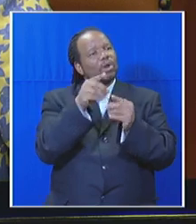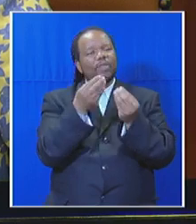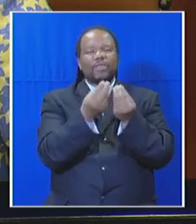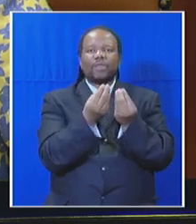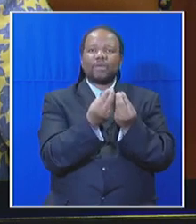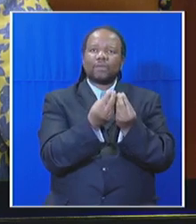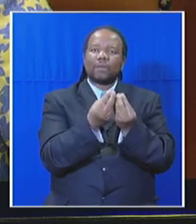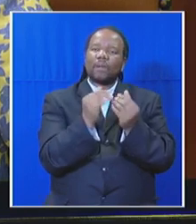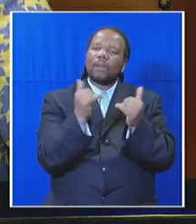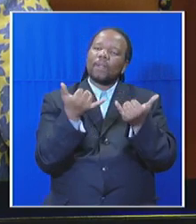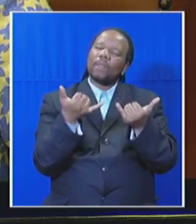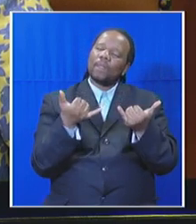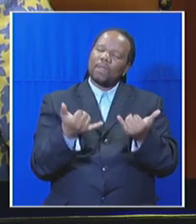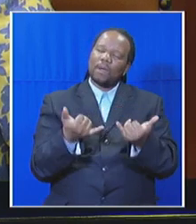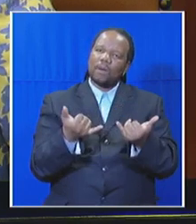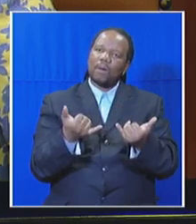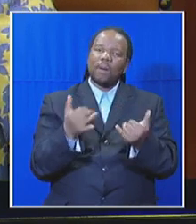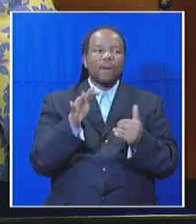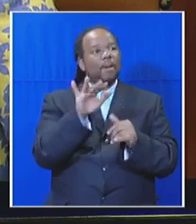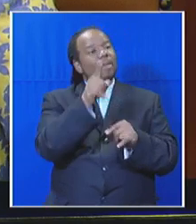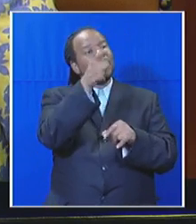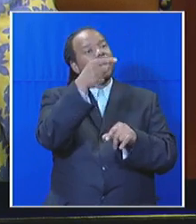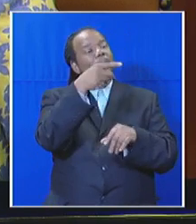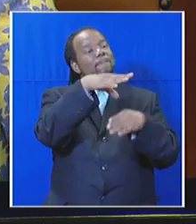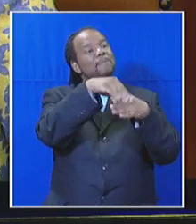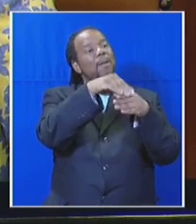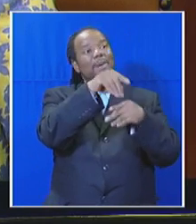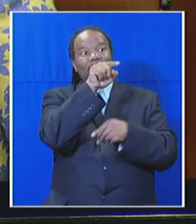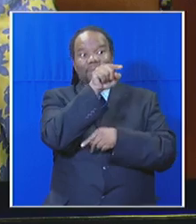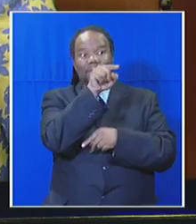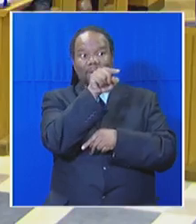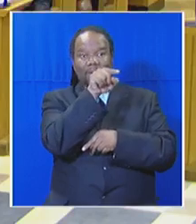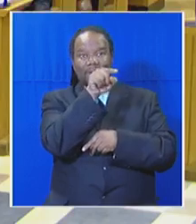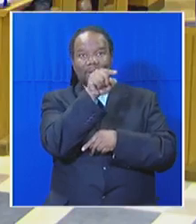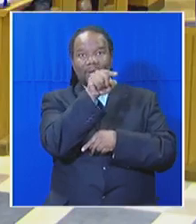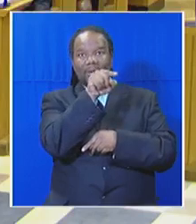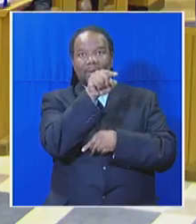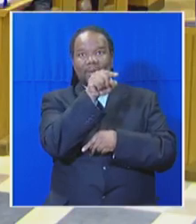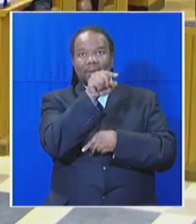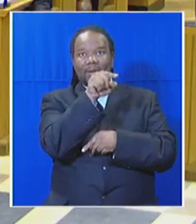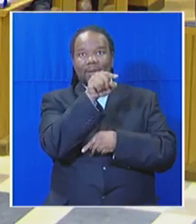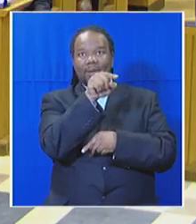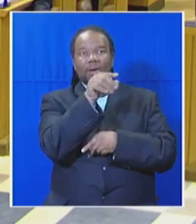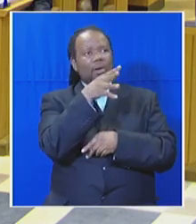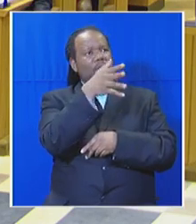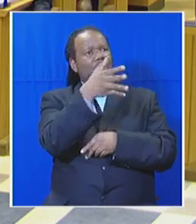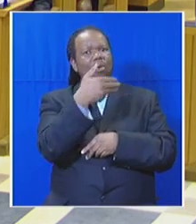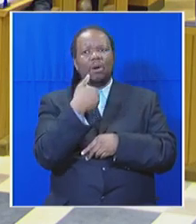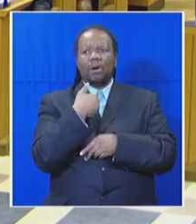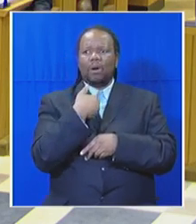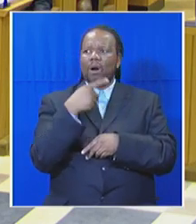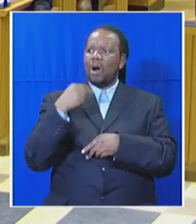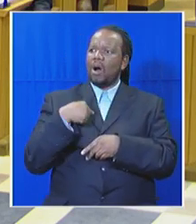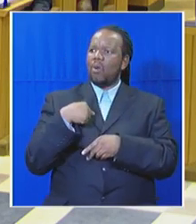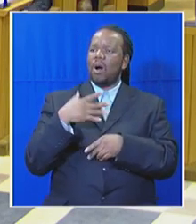now Honorable Speaker. No, you must correct am that member there. proceeding. Don't switch off our mics. Somebody Hey!